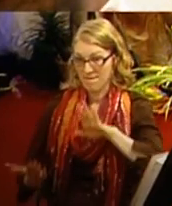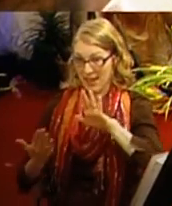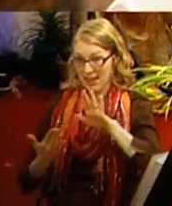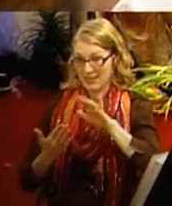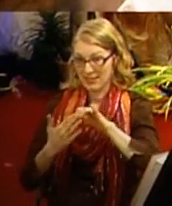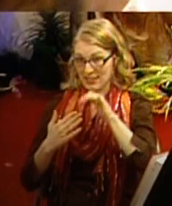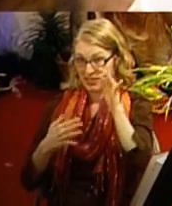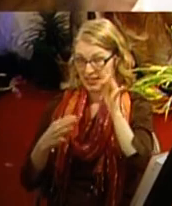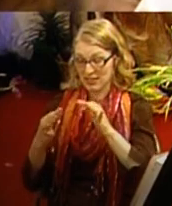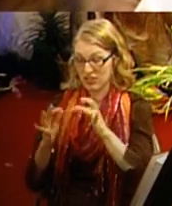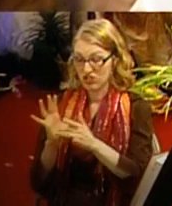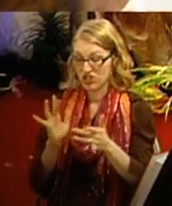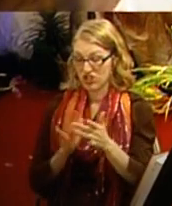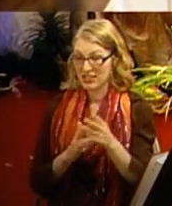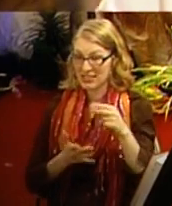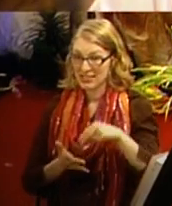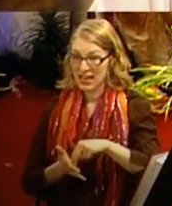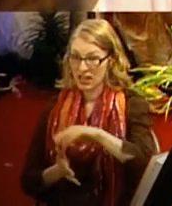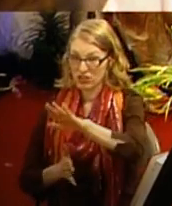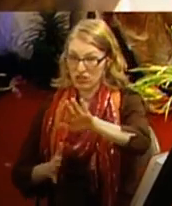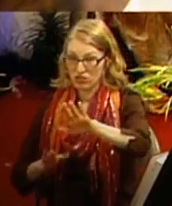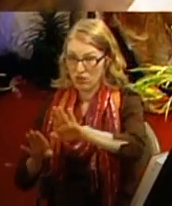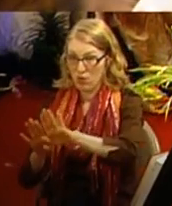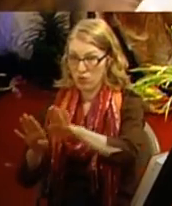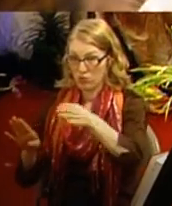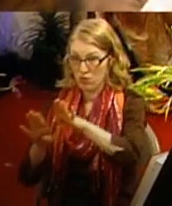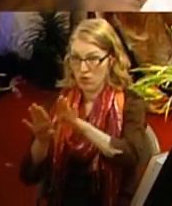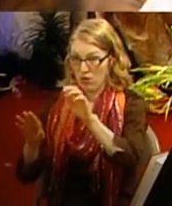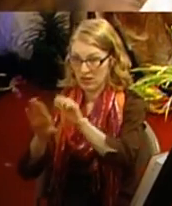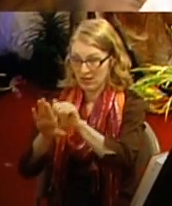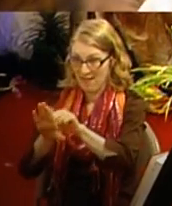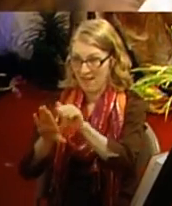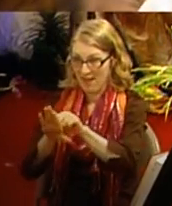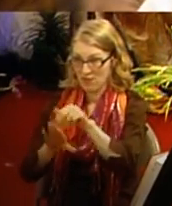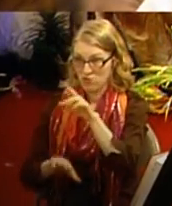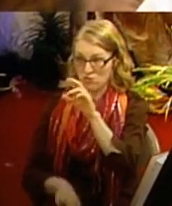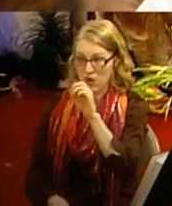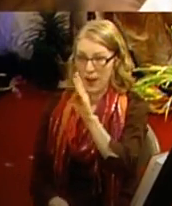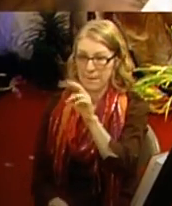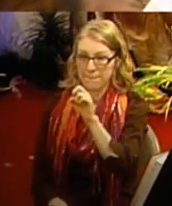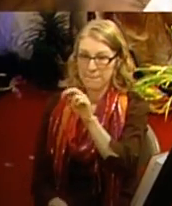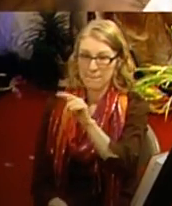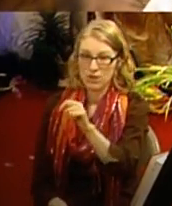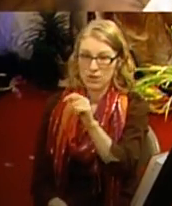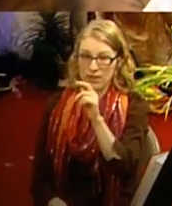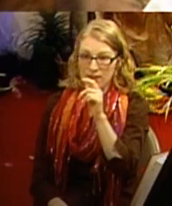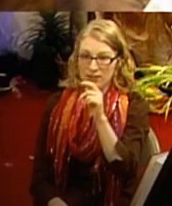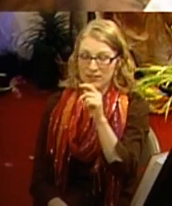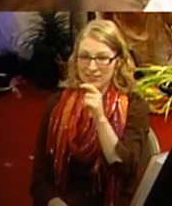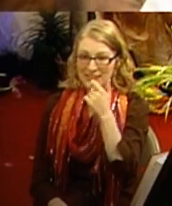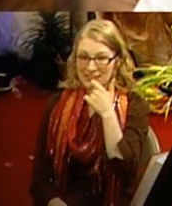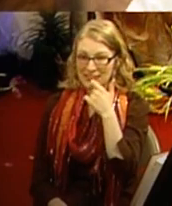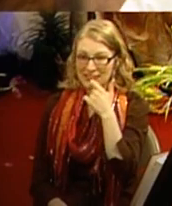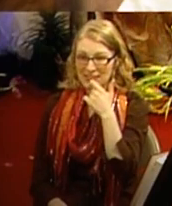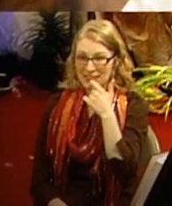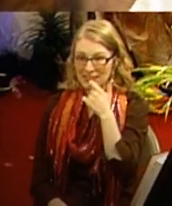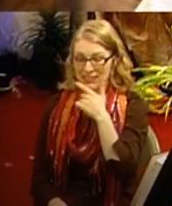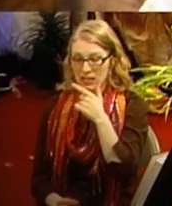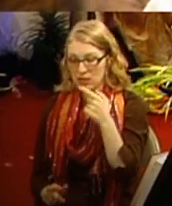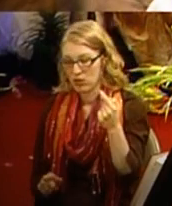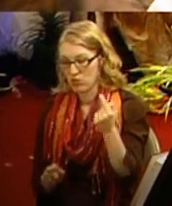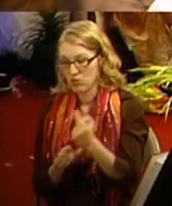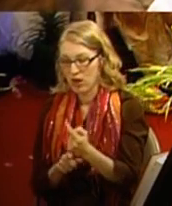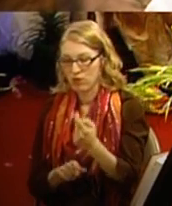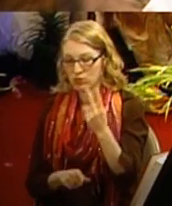Jesus stands at your door and he knocks. And Robert Frost was right. Two roads in a yellow wood